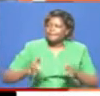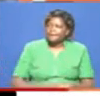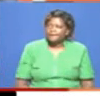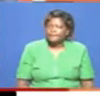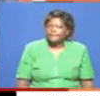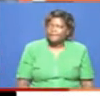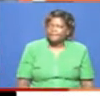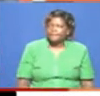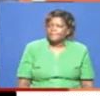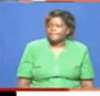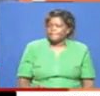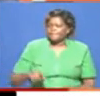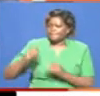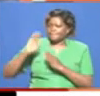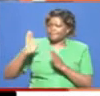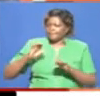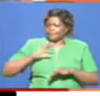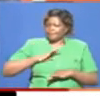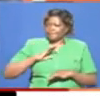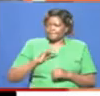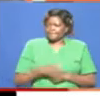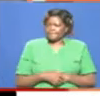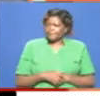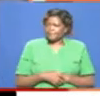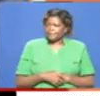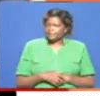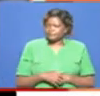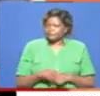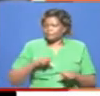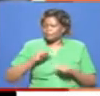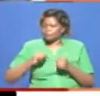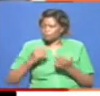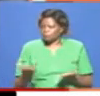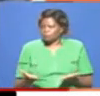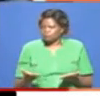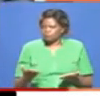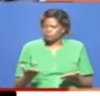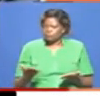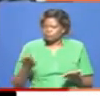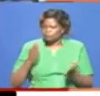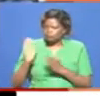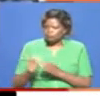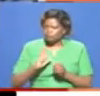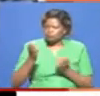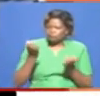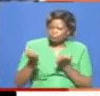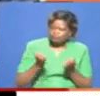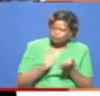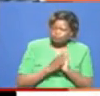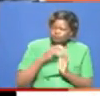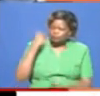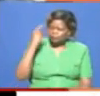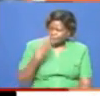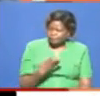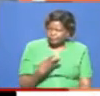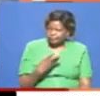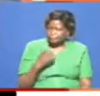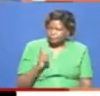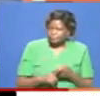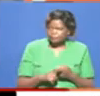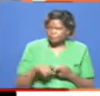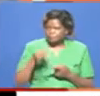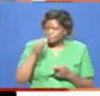they're prepared enough in terms of how they package their businesses to be attractive to private sector